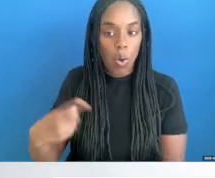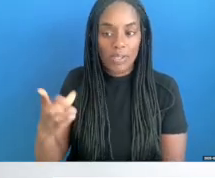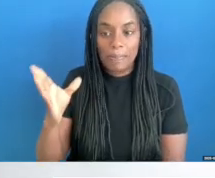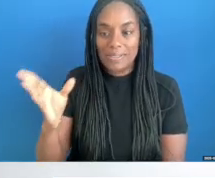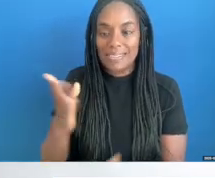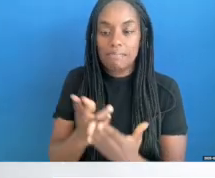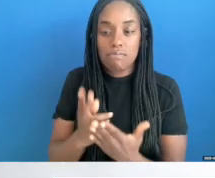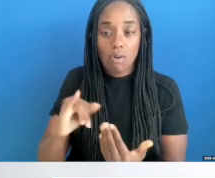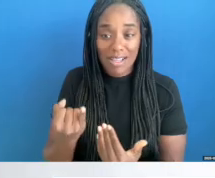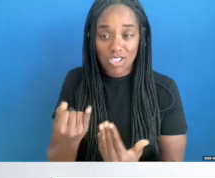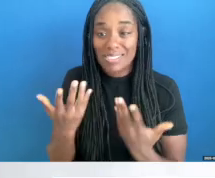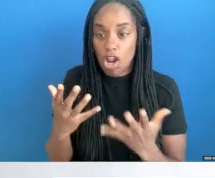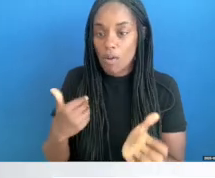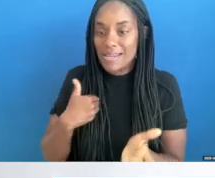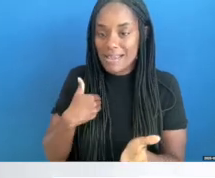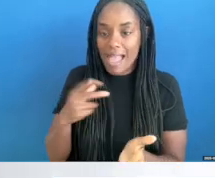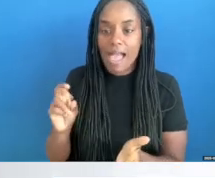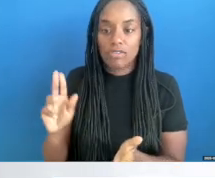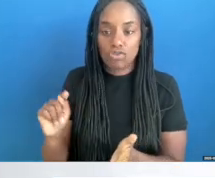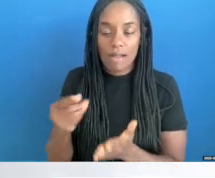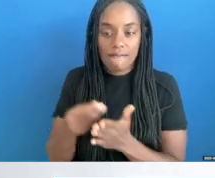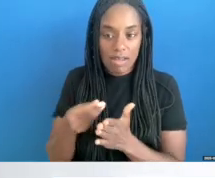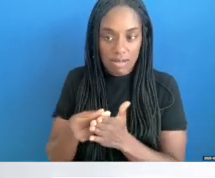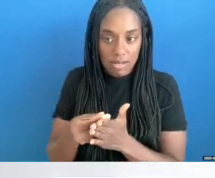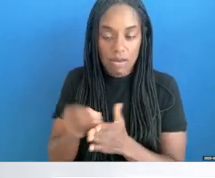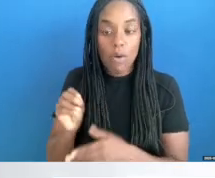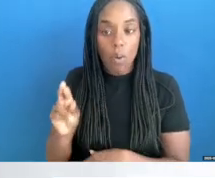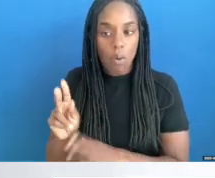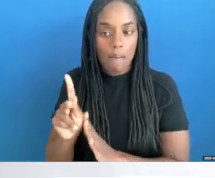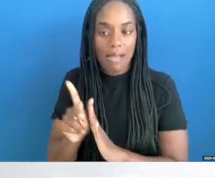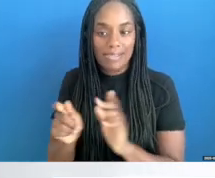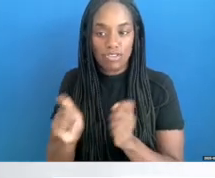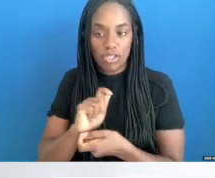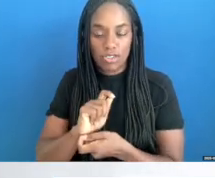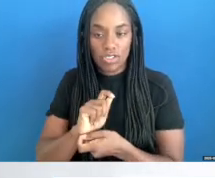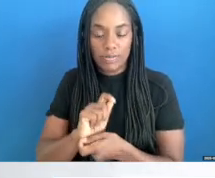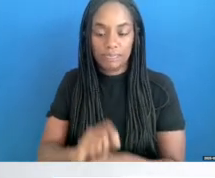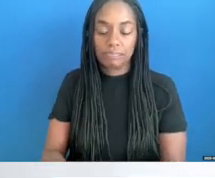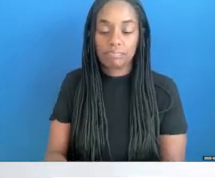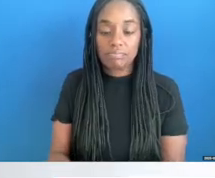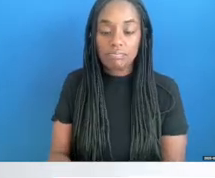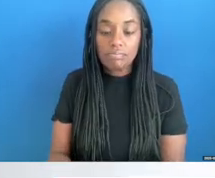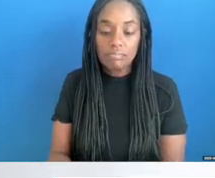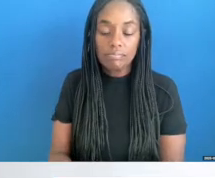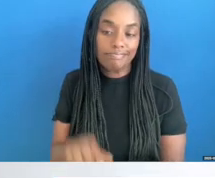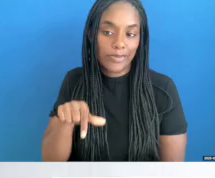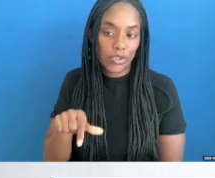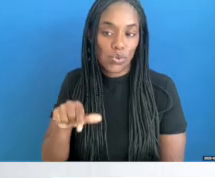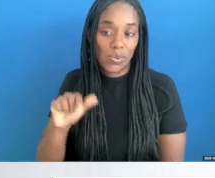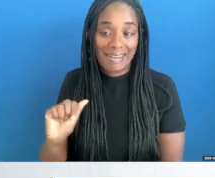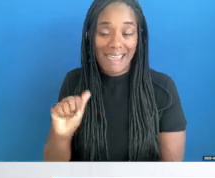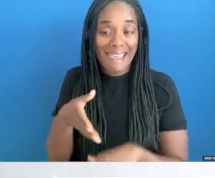that have draft funding and/or policy changes, and we won't have a Q&A session after